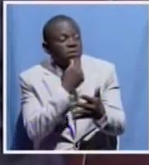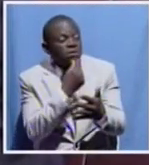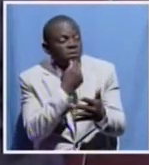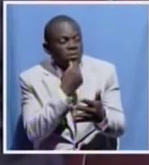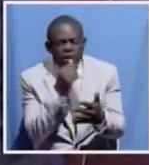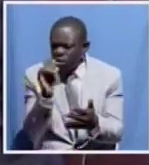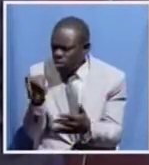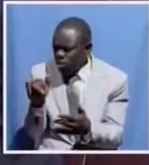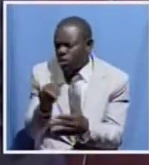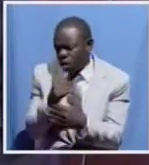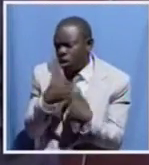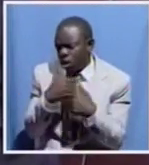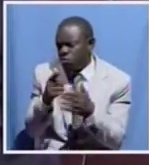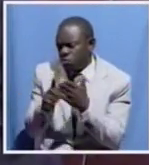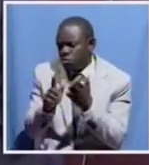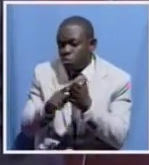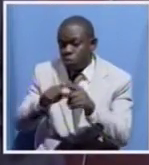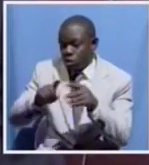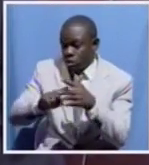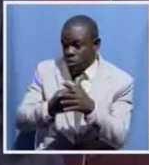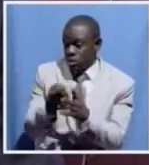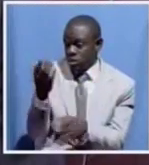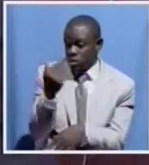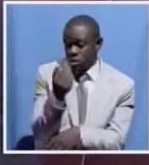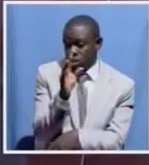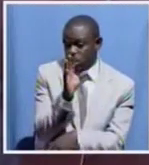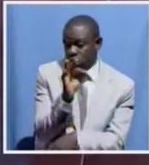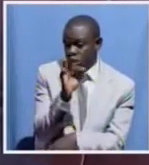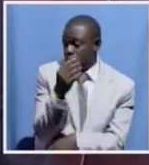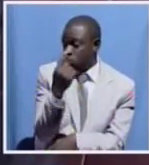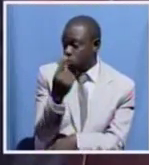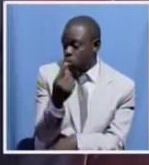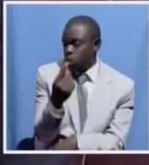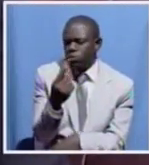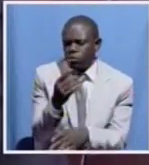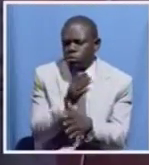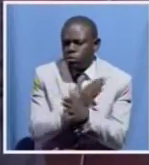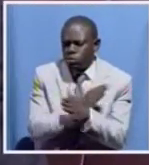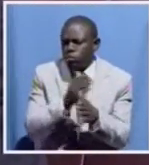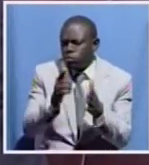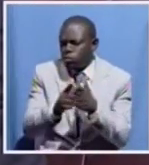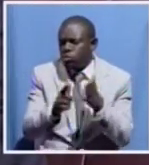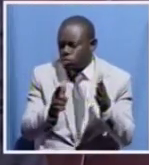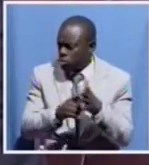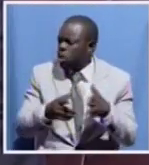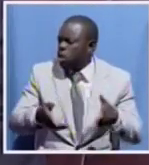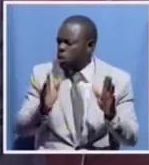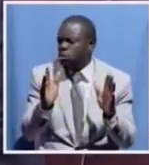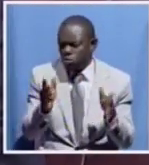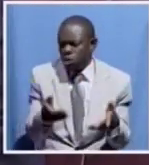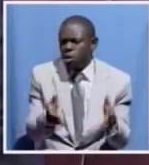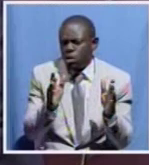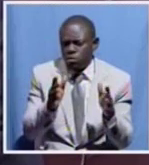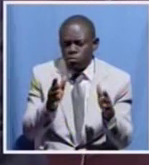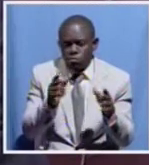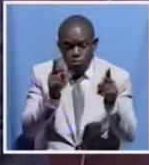killing people since 1991. In fact, President Edgar Lungu was commended by Amnesty International